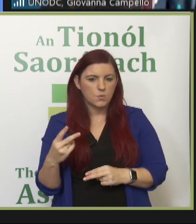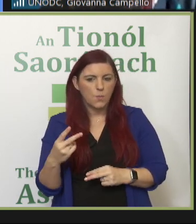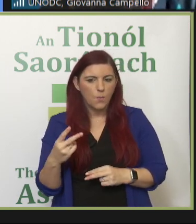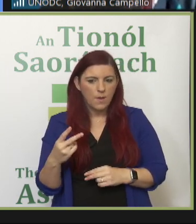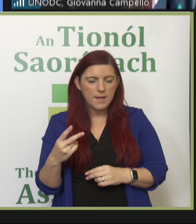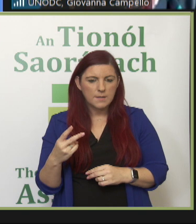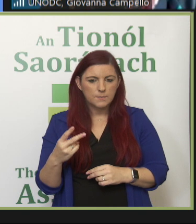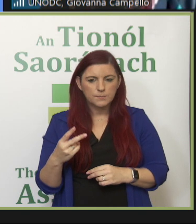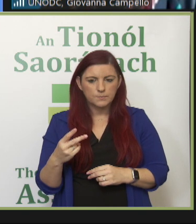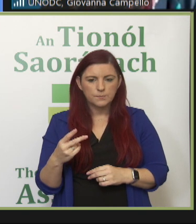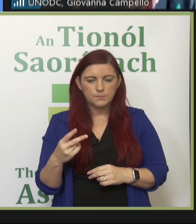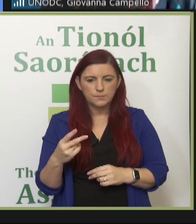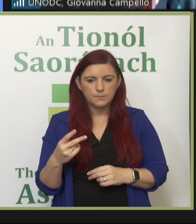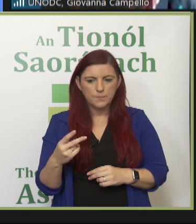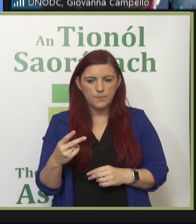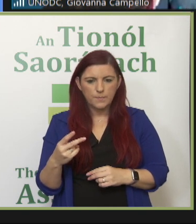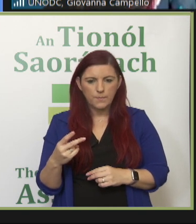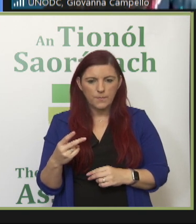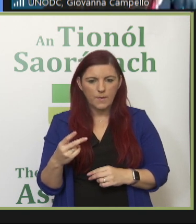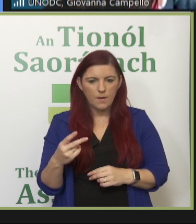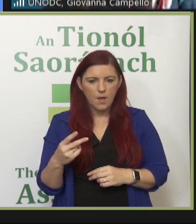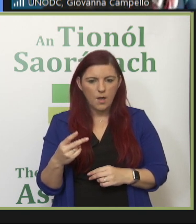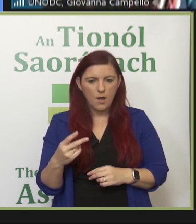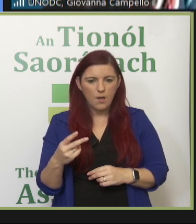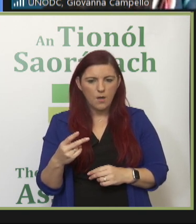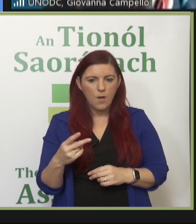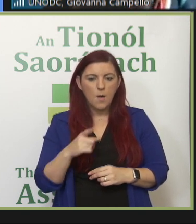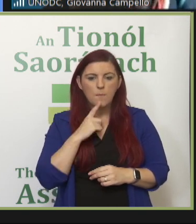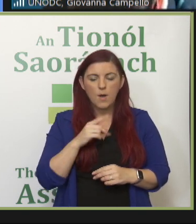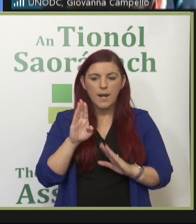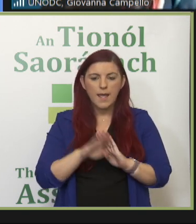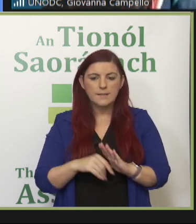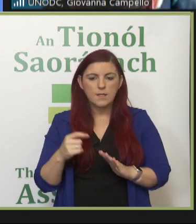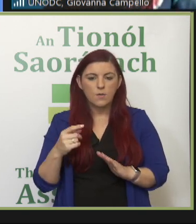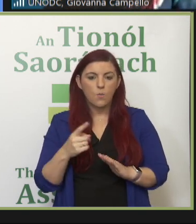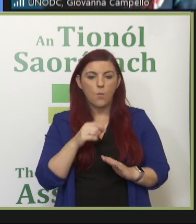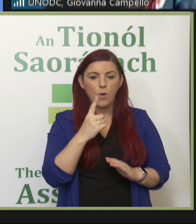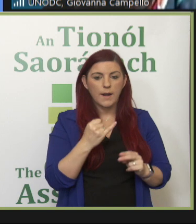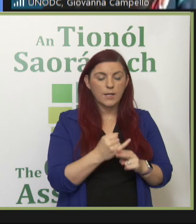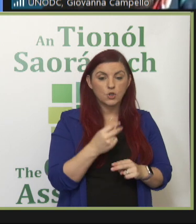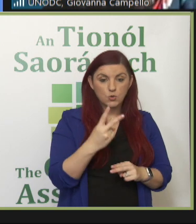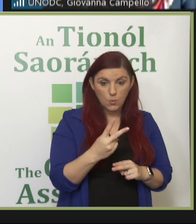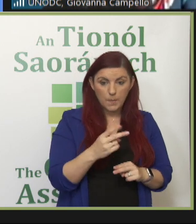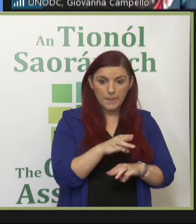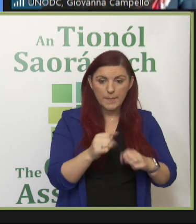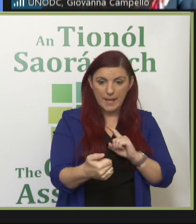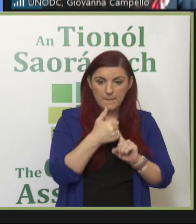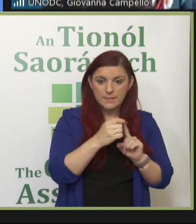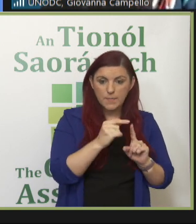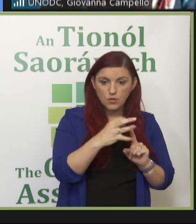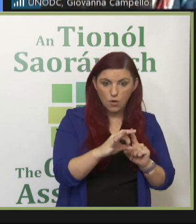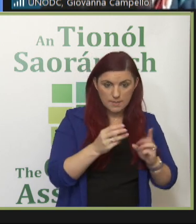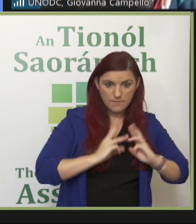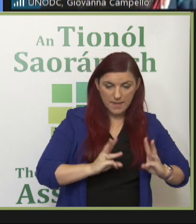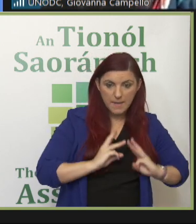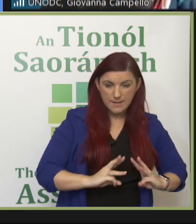user is a woman, but less than 1 in 5 people in treatment for amphetamine is a woman. Women have